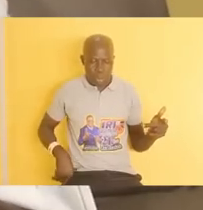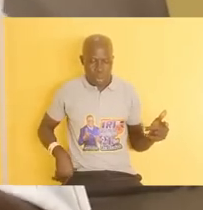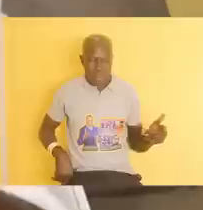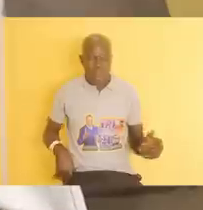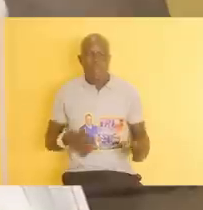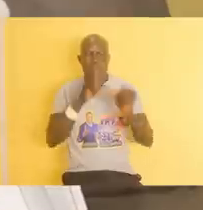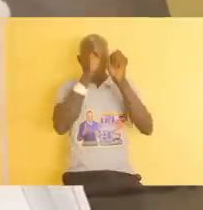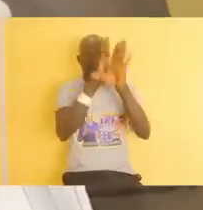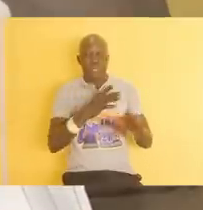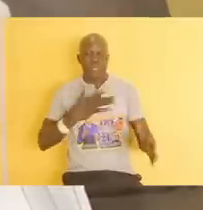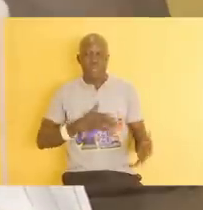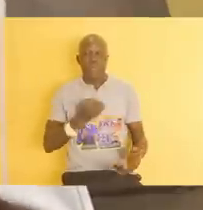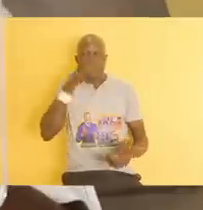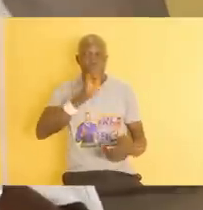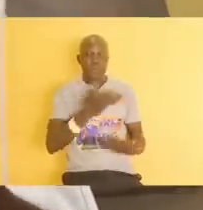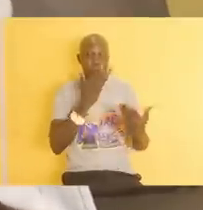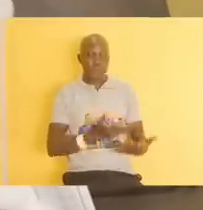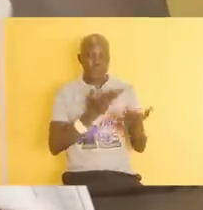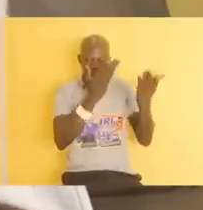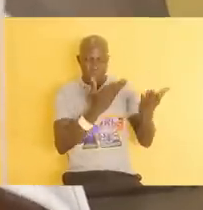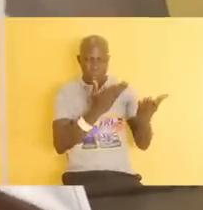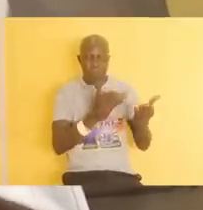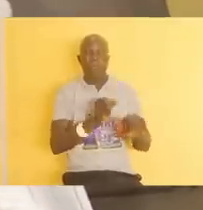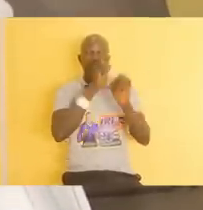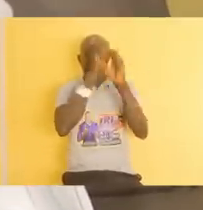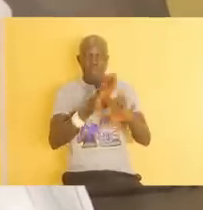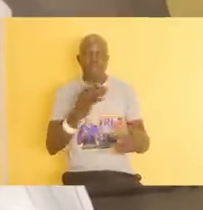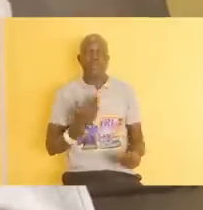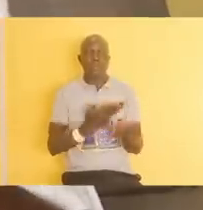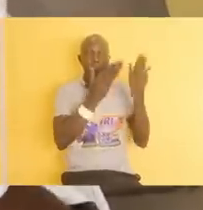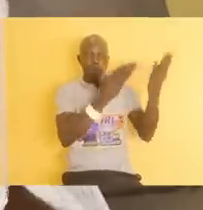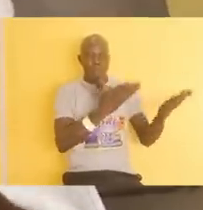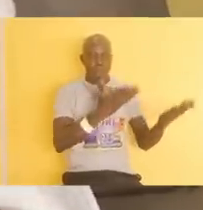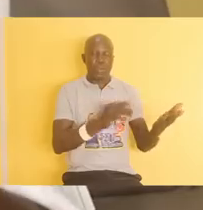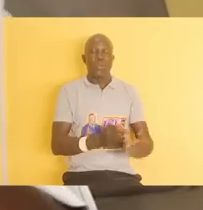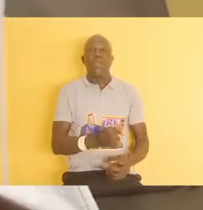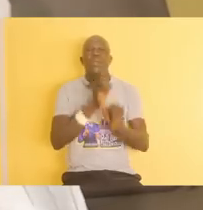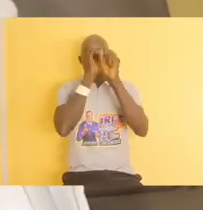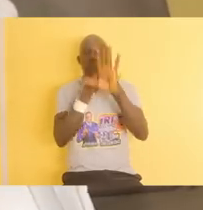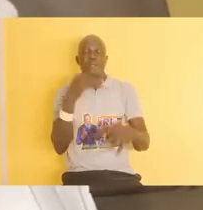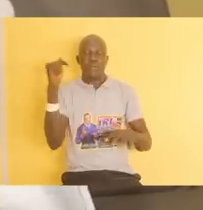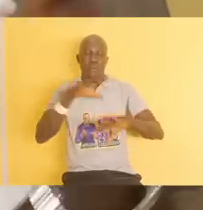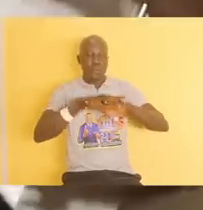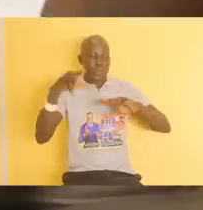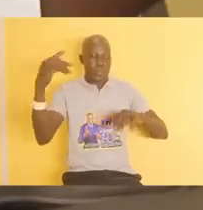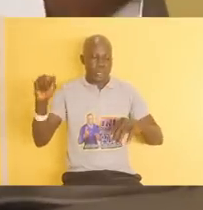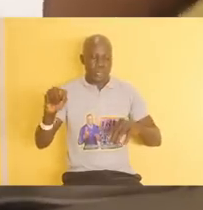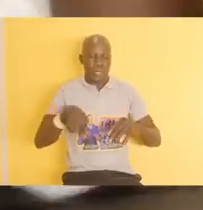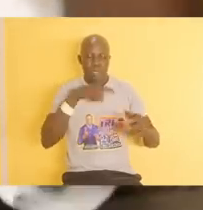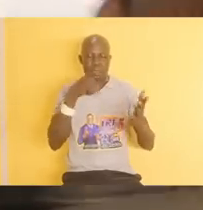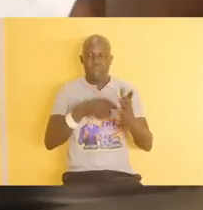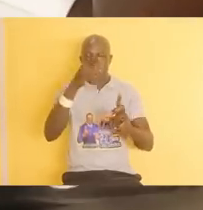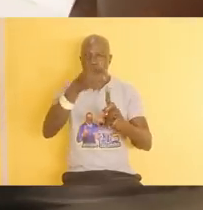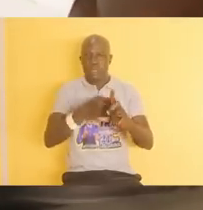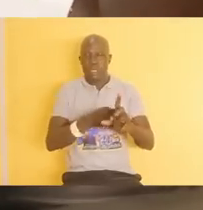fun ore majemu mi. Bless my covenant offering. Boko fun ore boko mi. Bless my offering blessing. Boko fun ida mewa mi. Bless my time. Mi osu